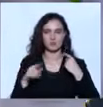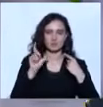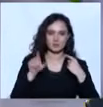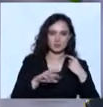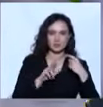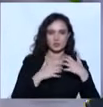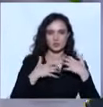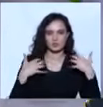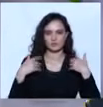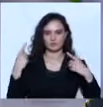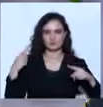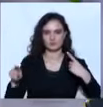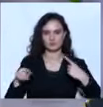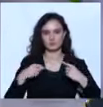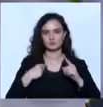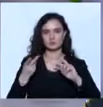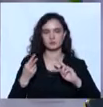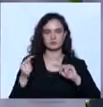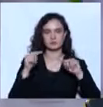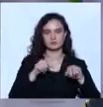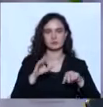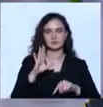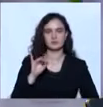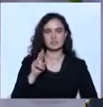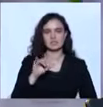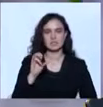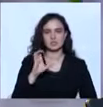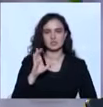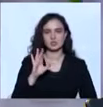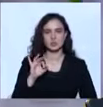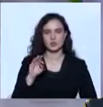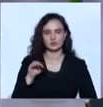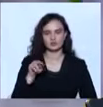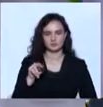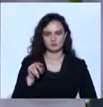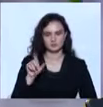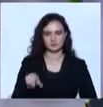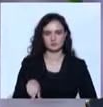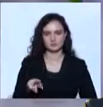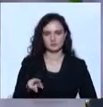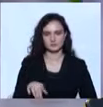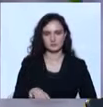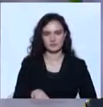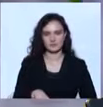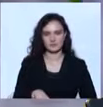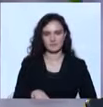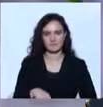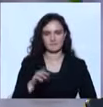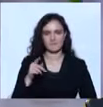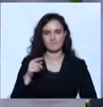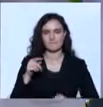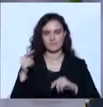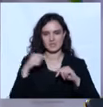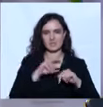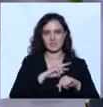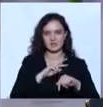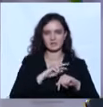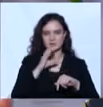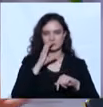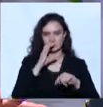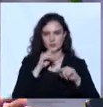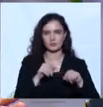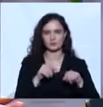From there, we move back to Scott, actually. Now, White Fang genuinely loves Scott and will